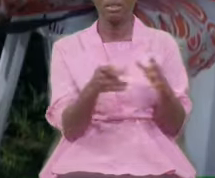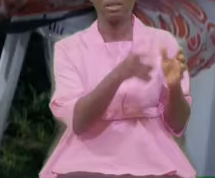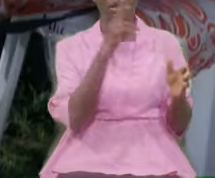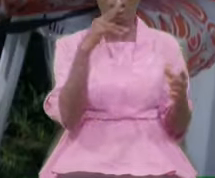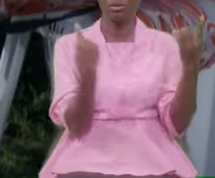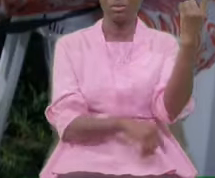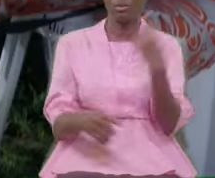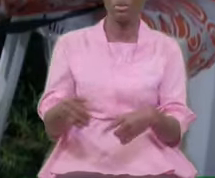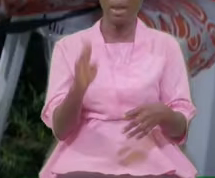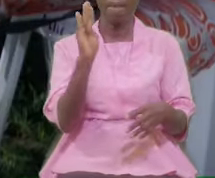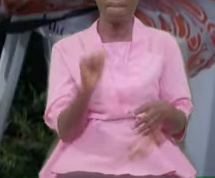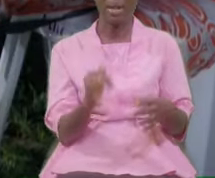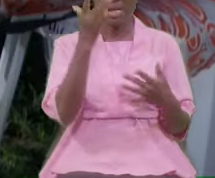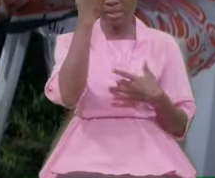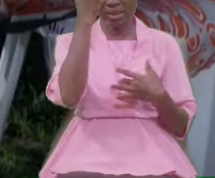na